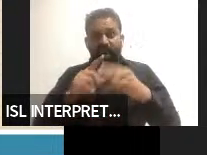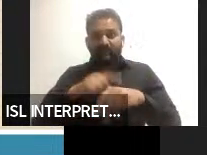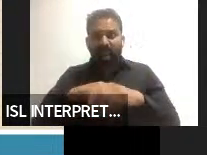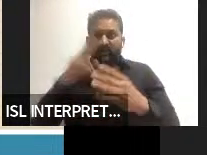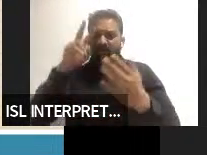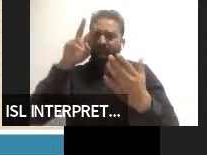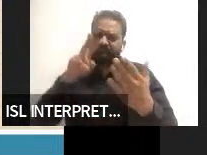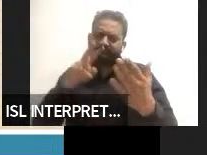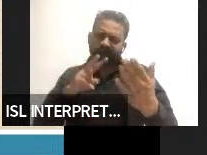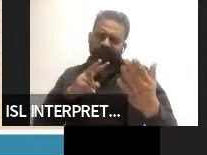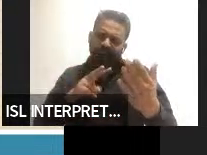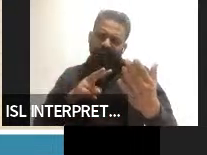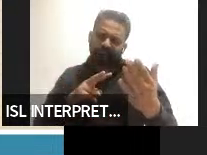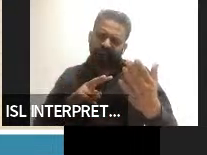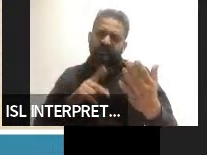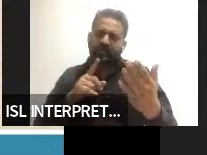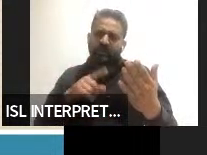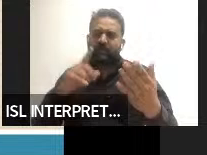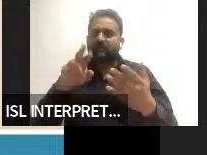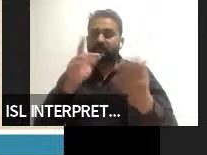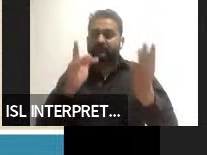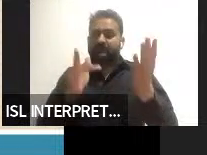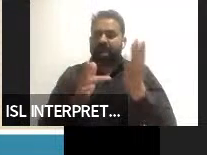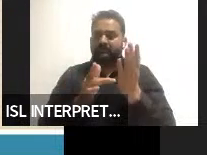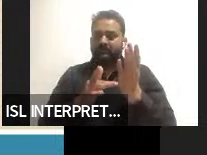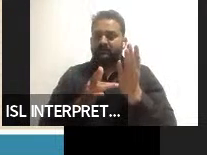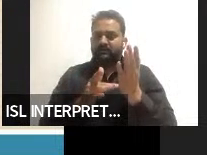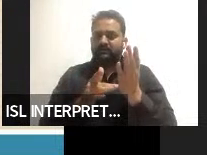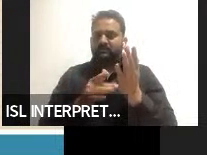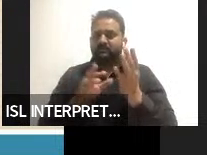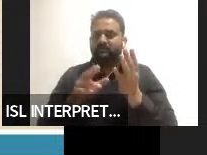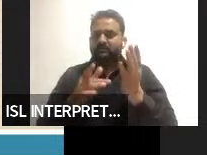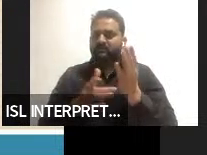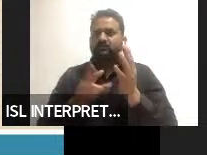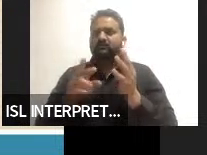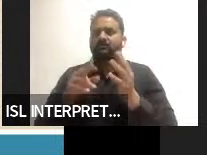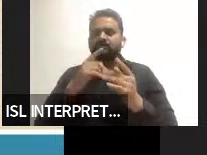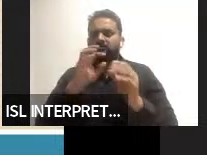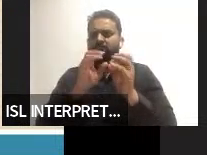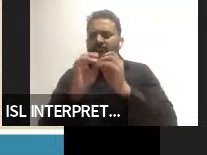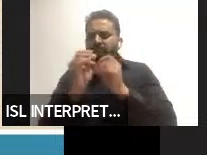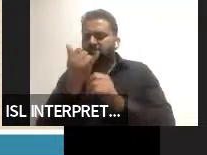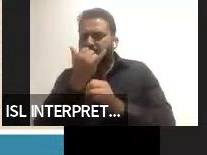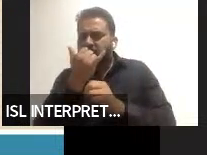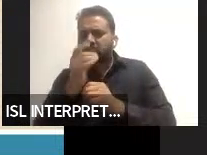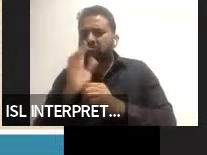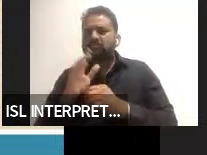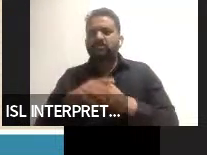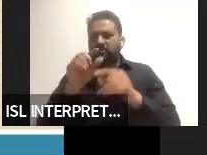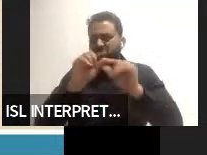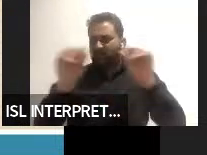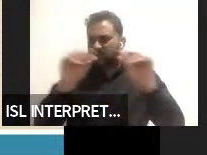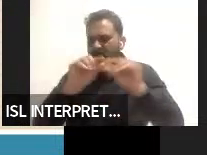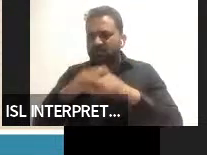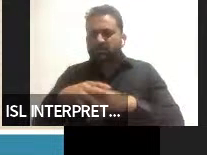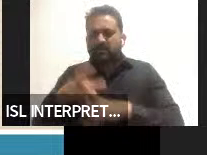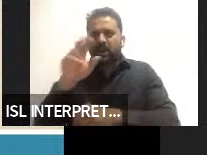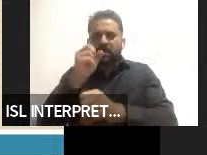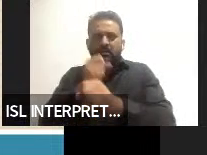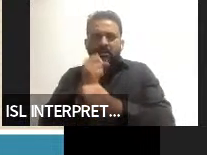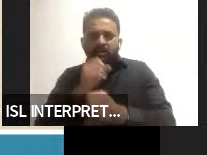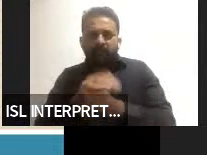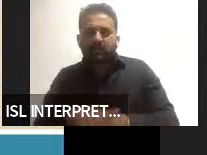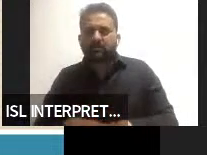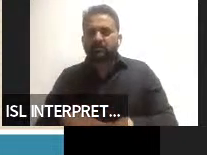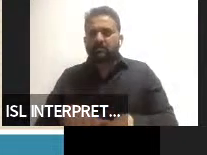read, it should be very technical proof. It's like spelling, grammar, sentences, and according to him,